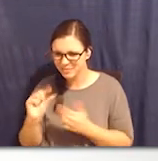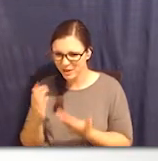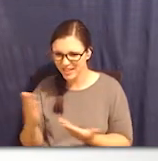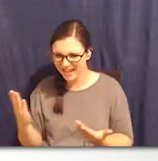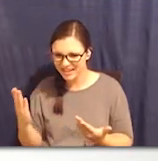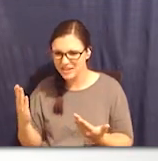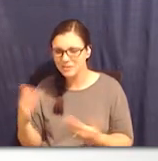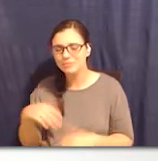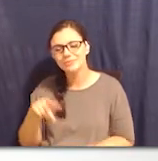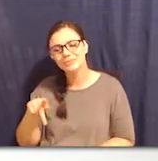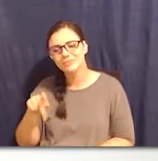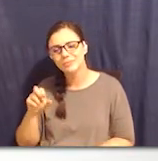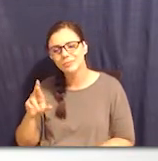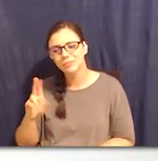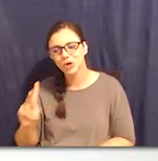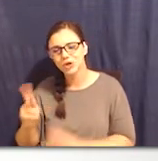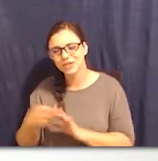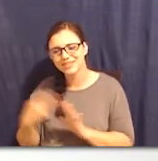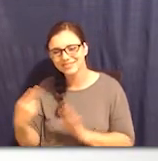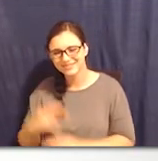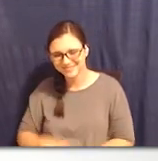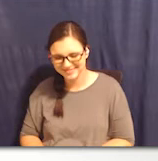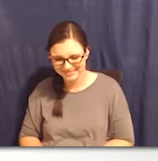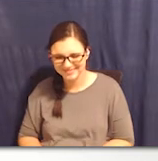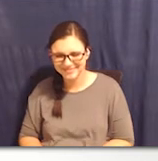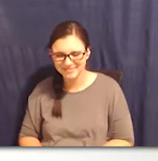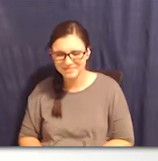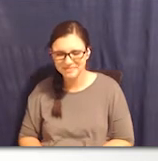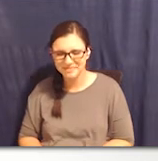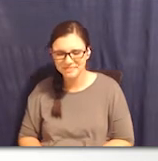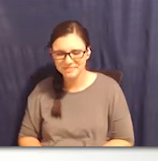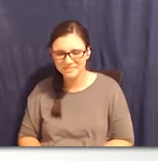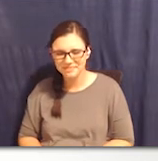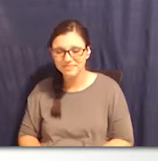fun kid-friendly small item, also known as a perk.